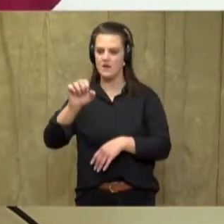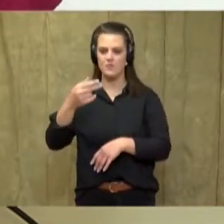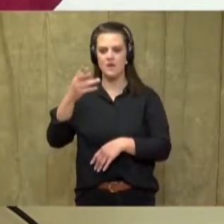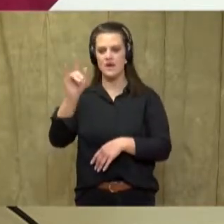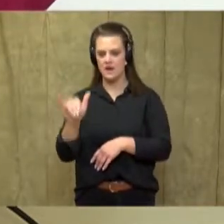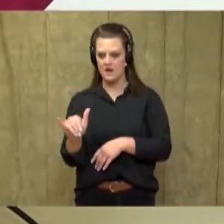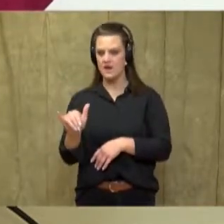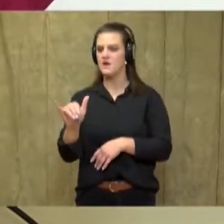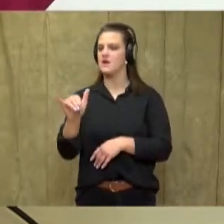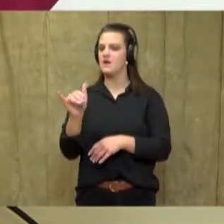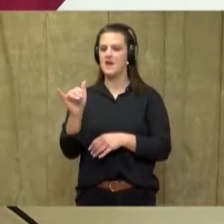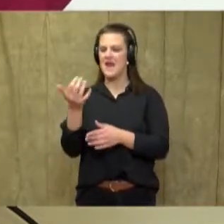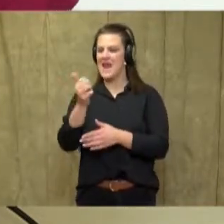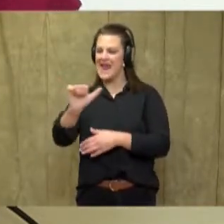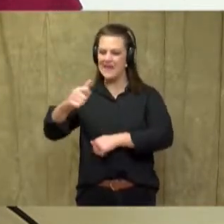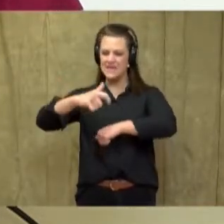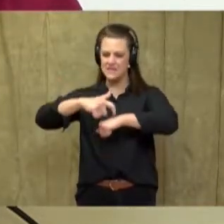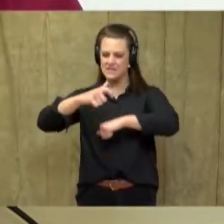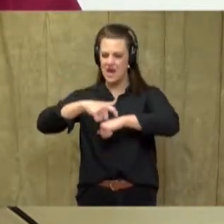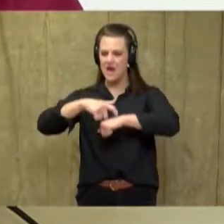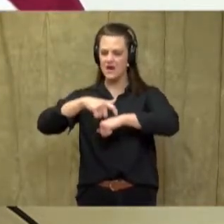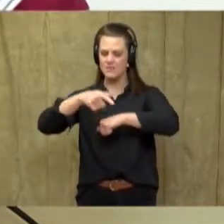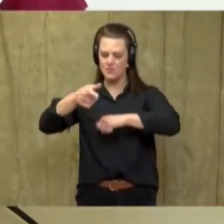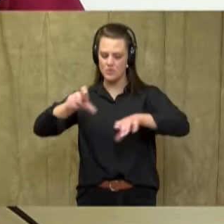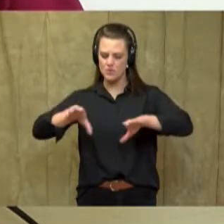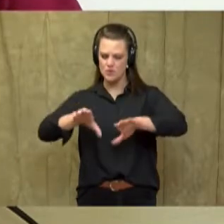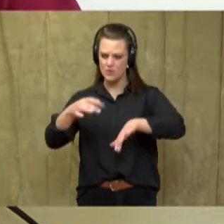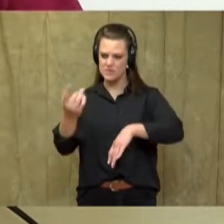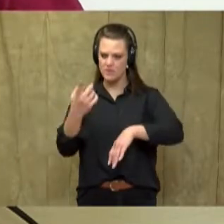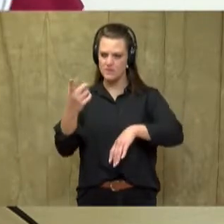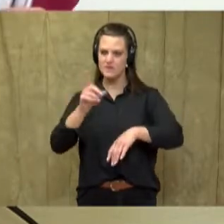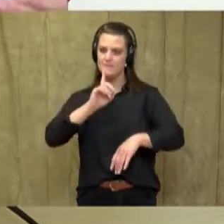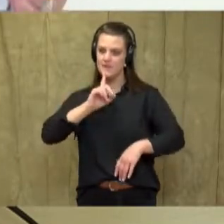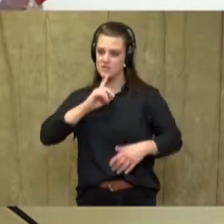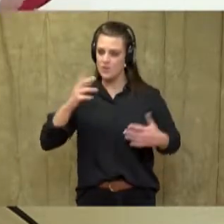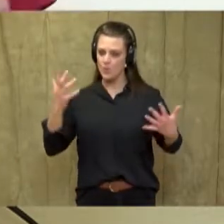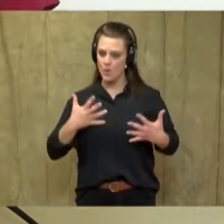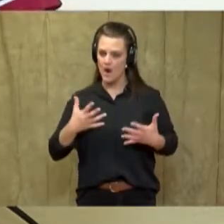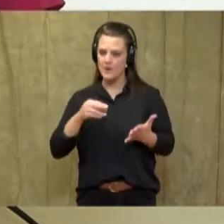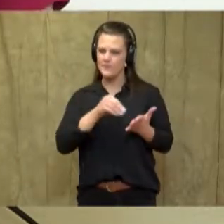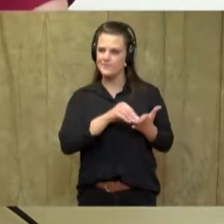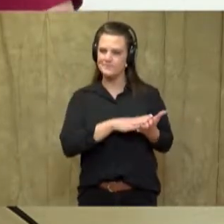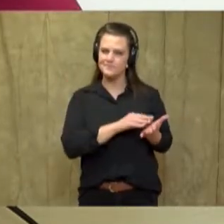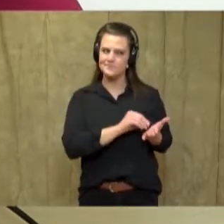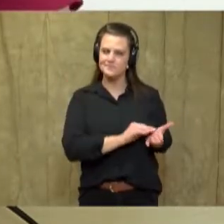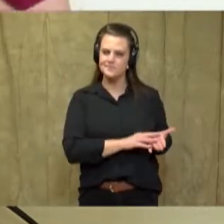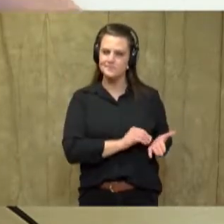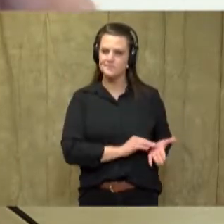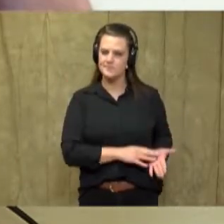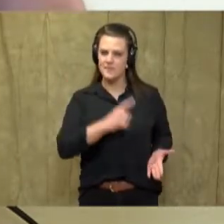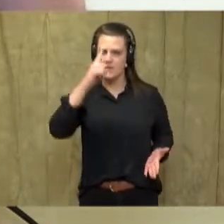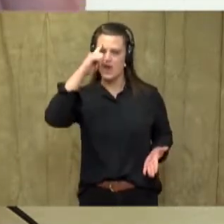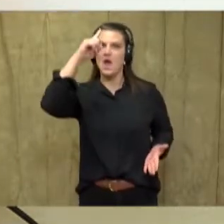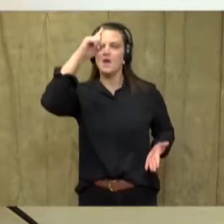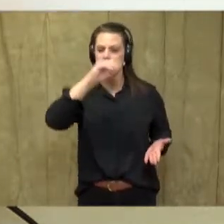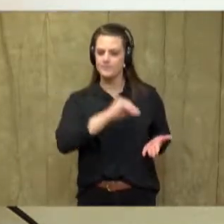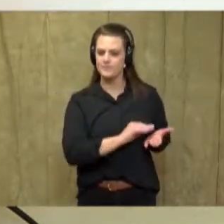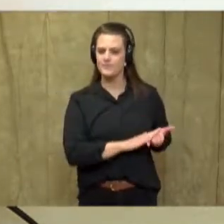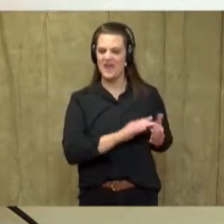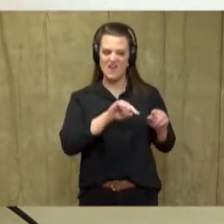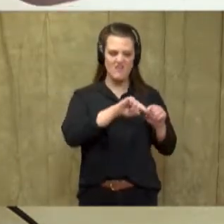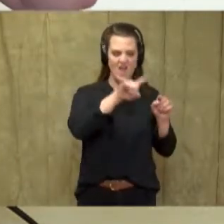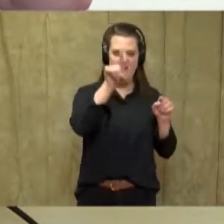or any other time, boys and girls, that you're doing things? You need to make sure that you're making notes. And you can see I have